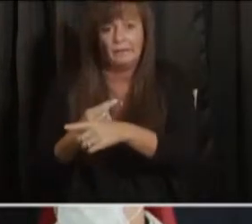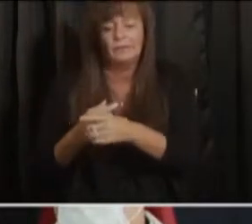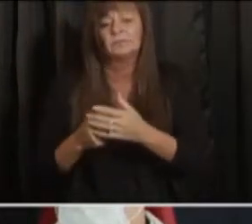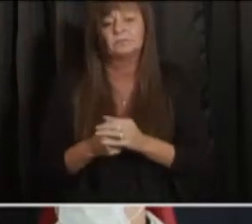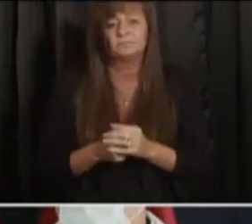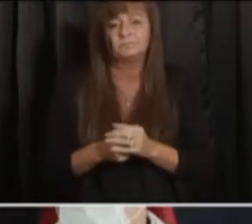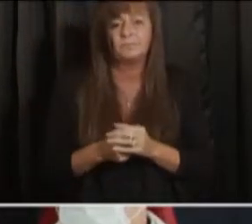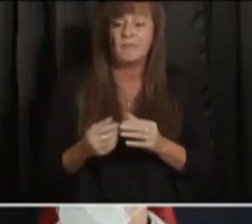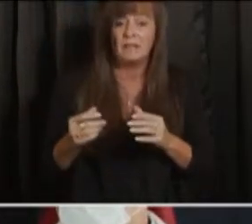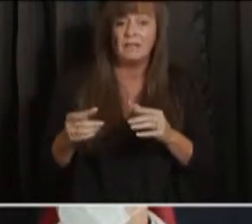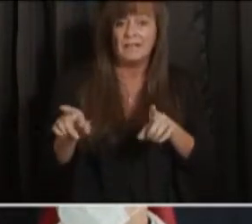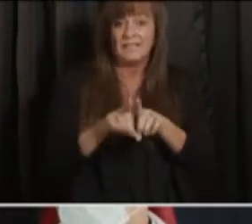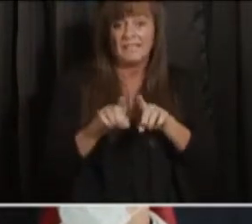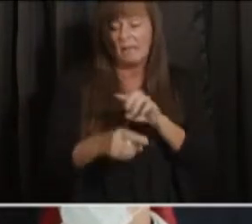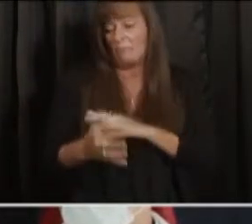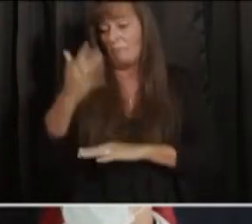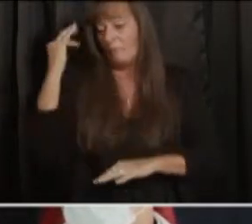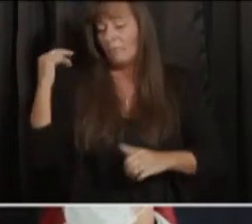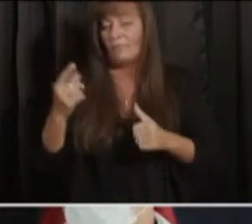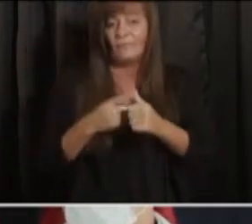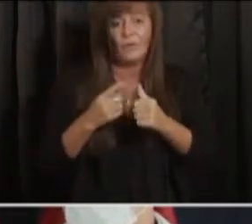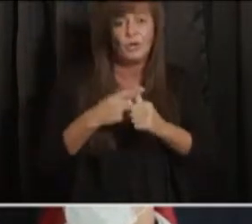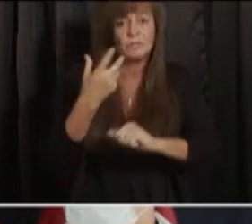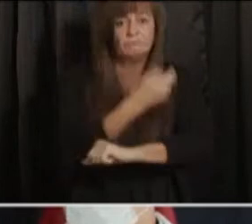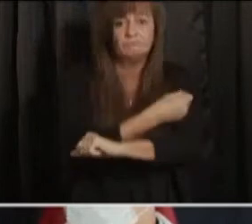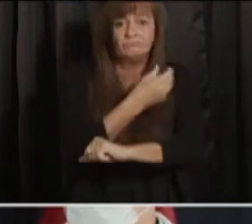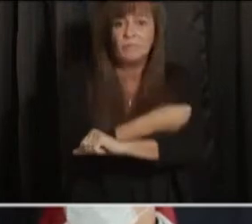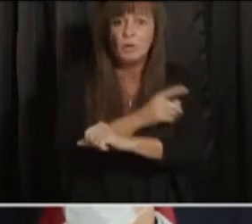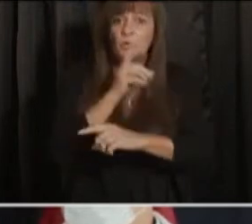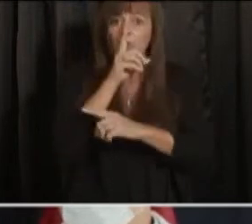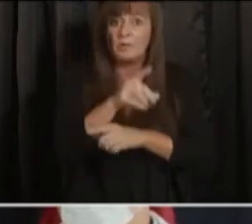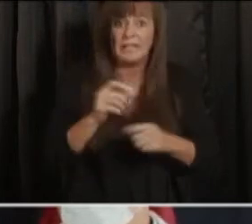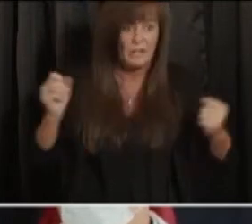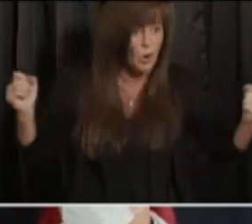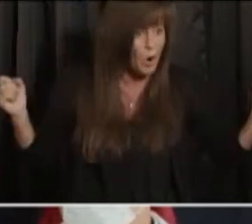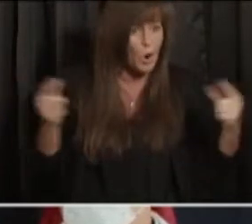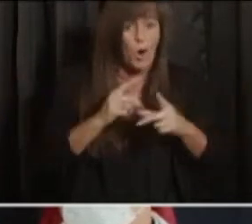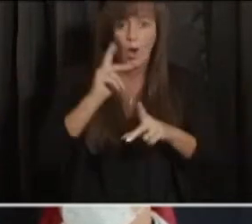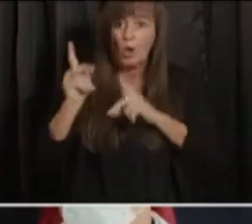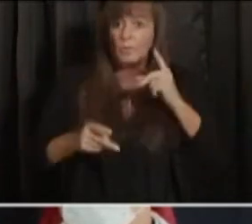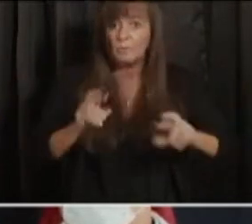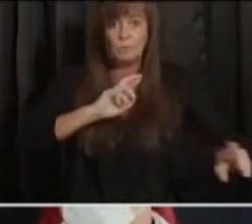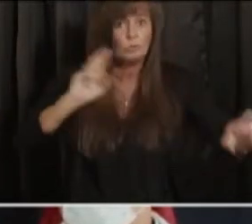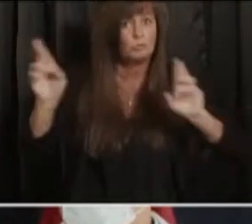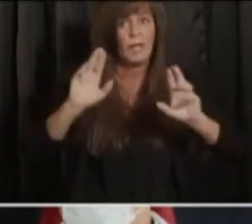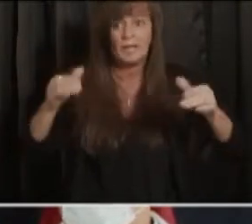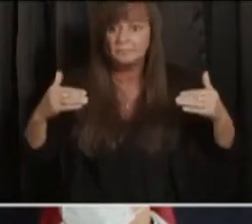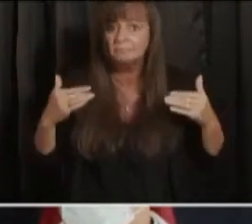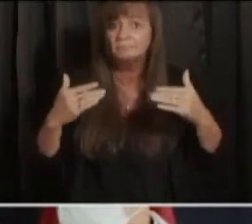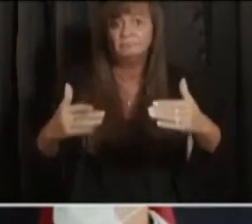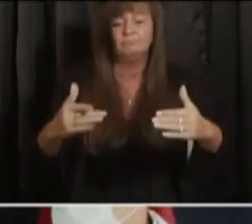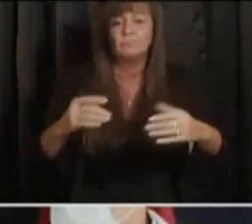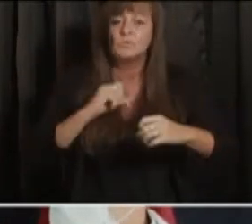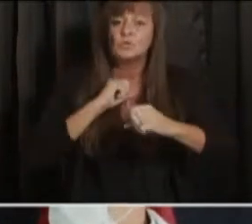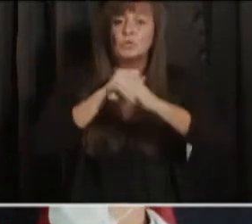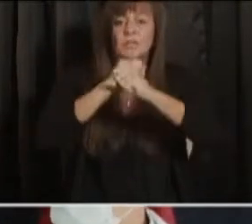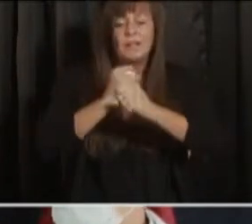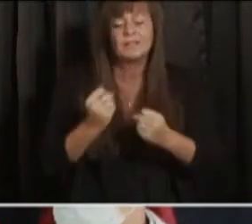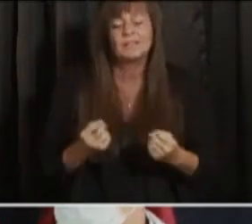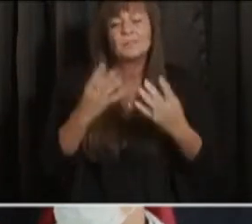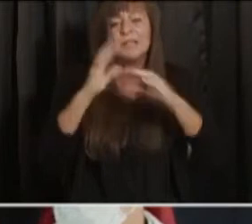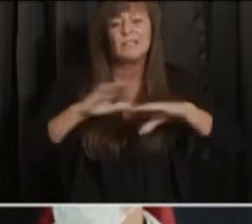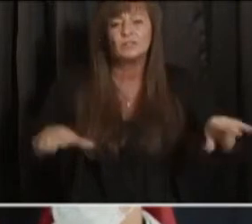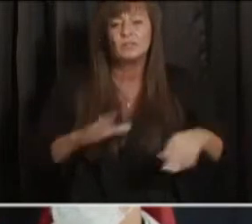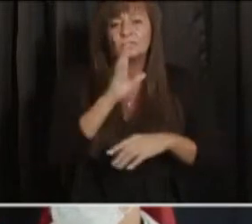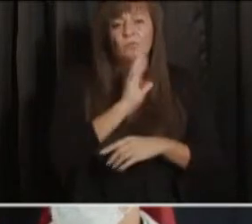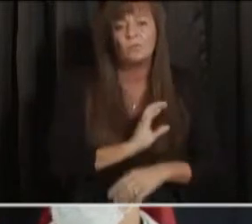did with the initial vaccination effort, this is really all hands on deck to deploy the vaccine to protect as many 5 to 11-year-olds as possible.